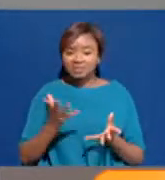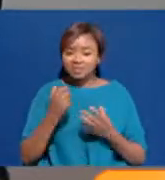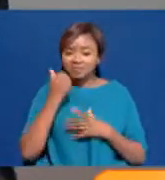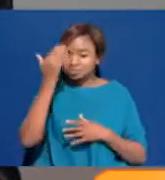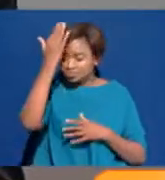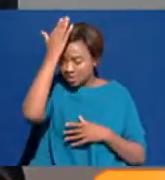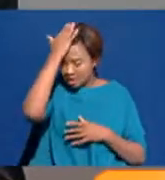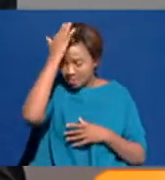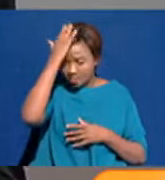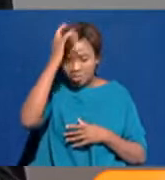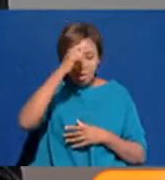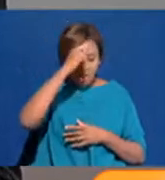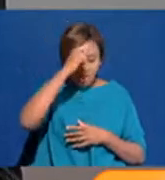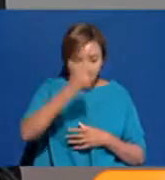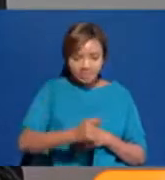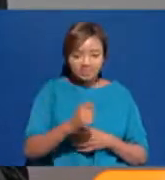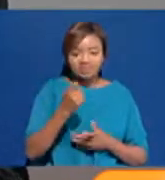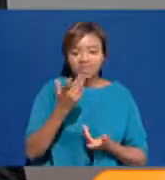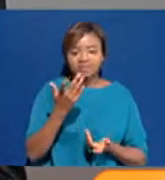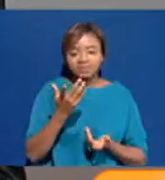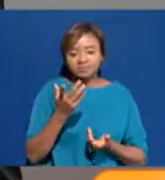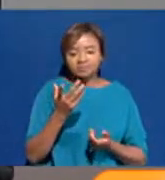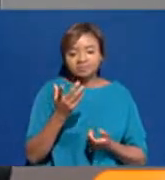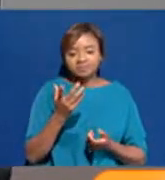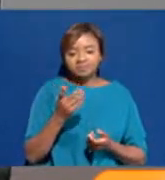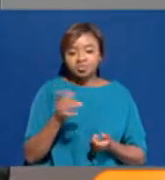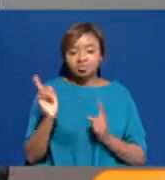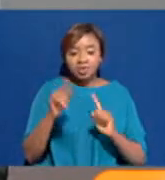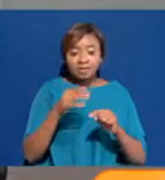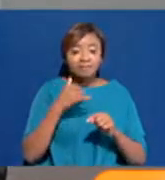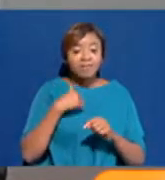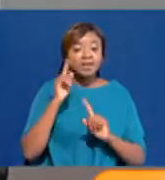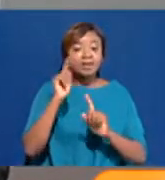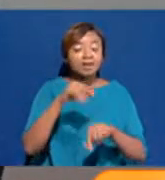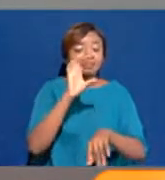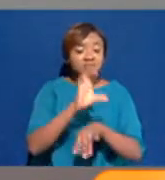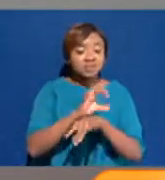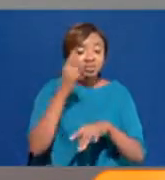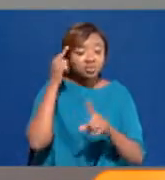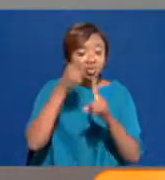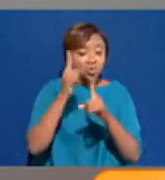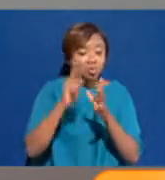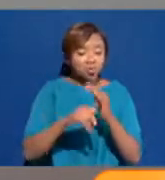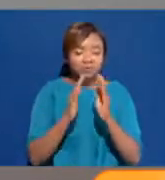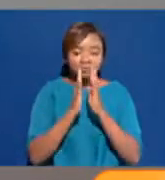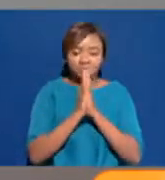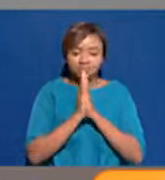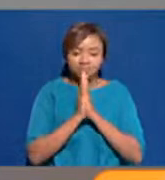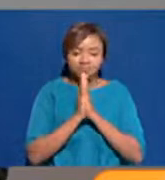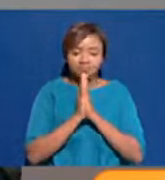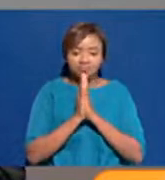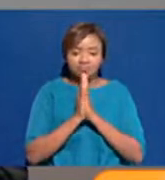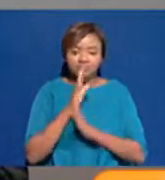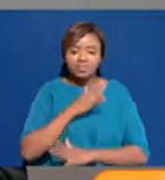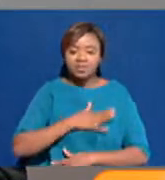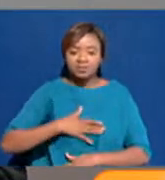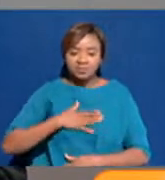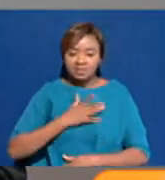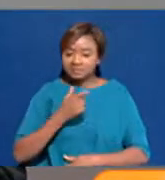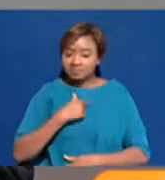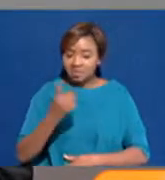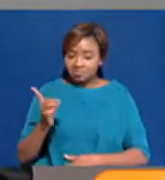should respect us and honor us. And when they come, they say, I'm coming for the prayer. Please, I will not address the